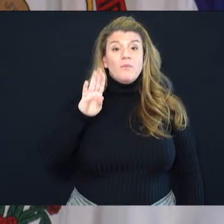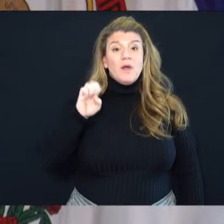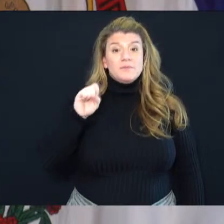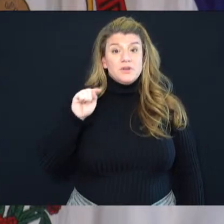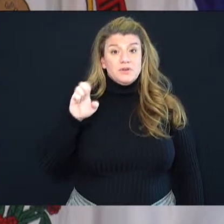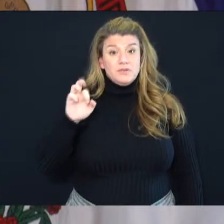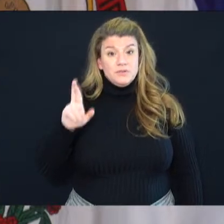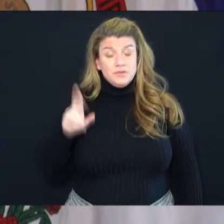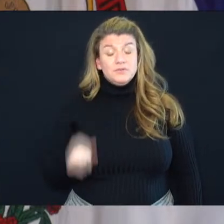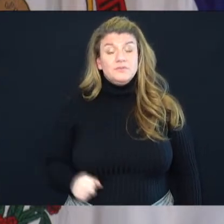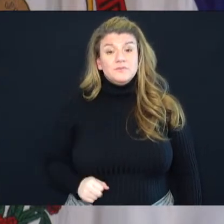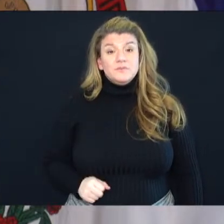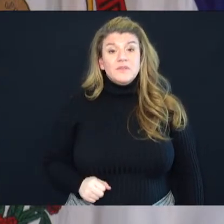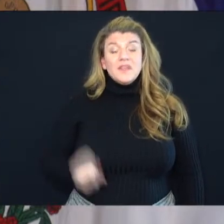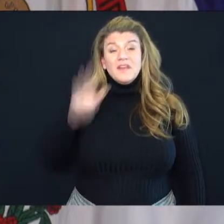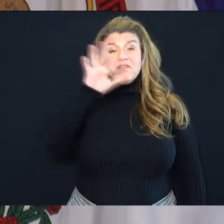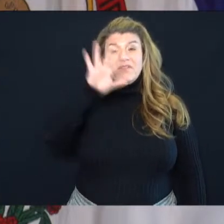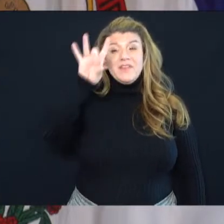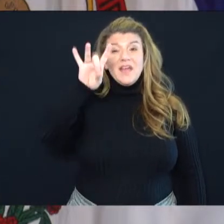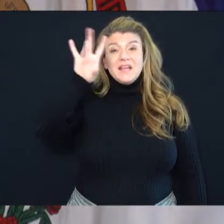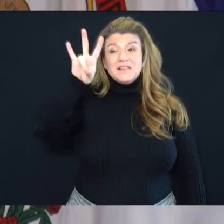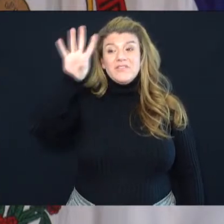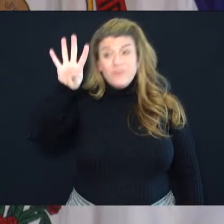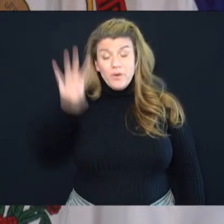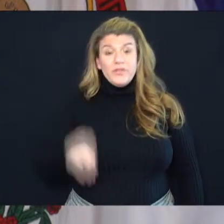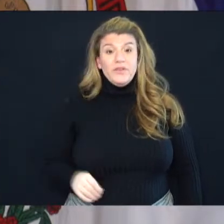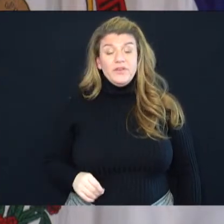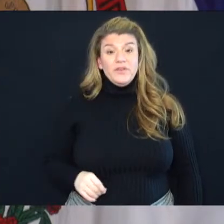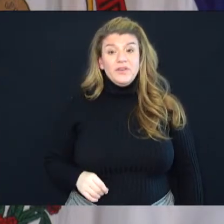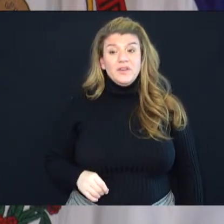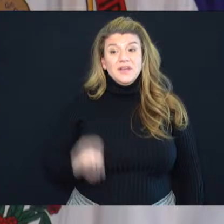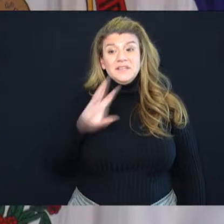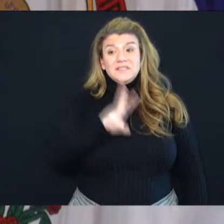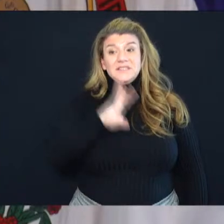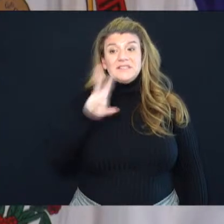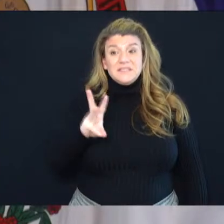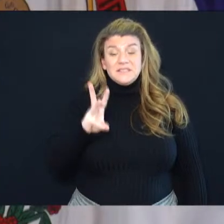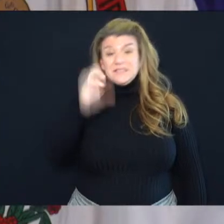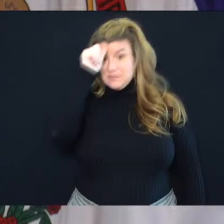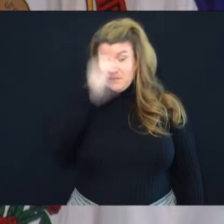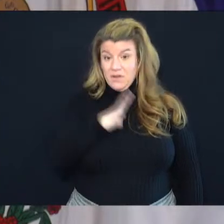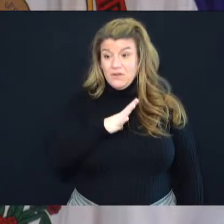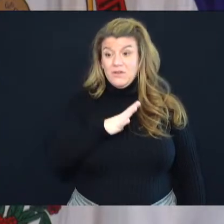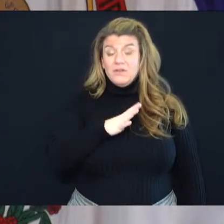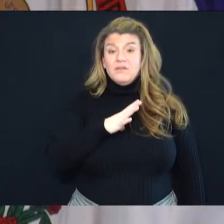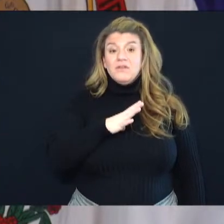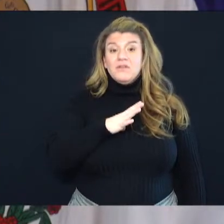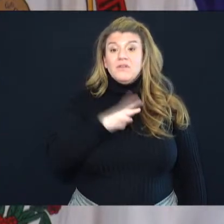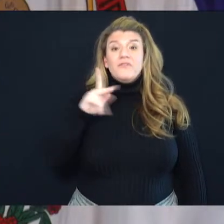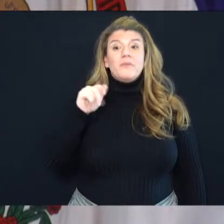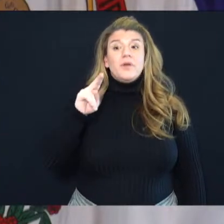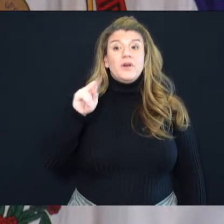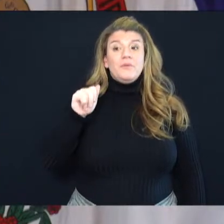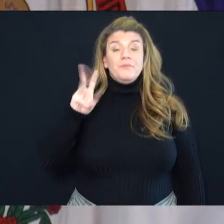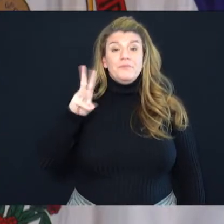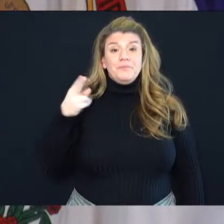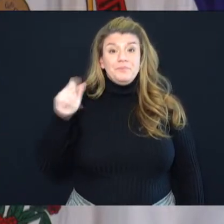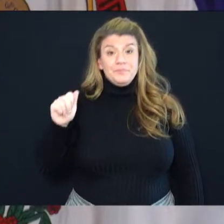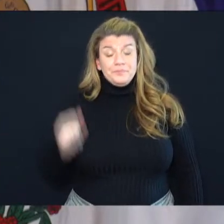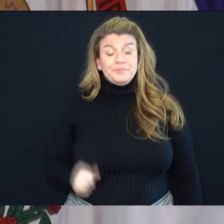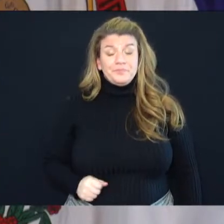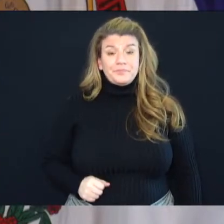County. The 5,874th death, a 66-year-old male from Kanawha County.